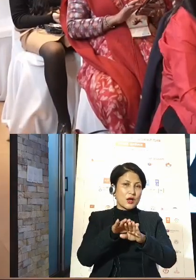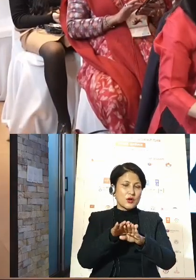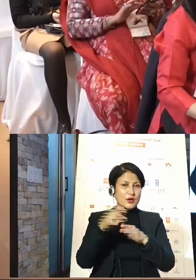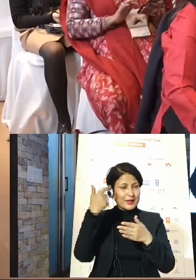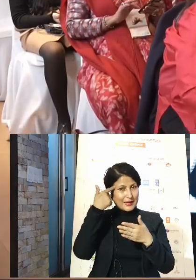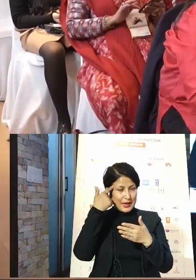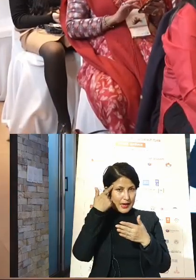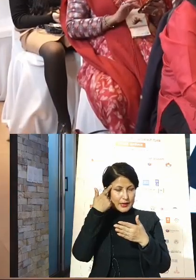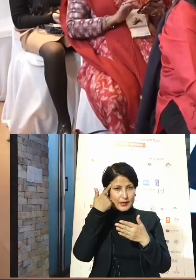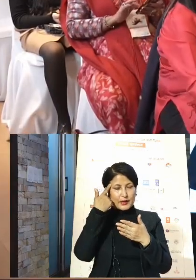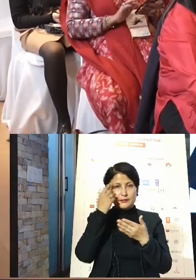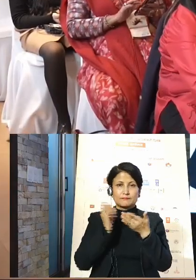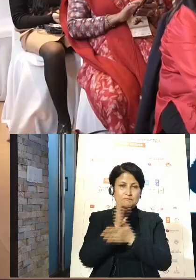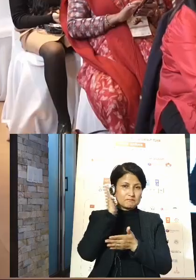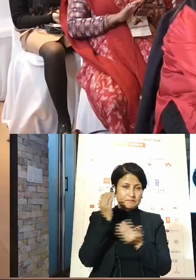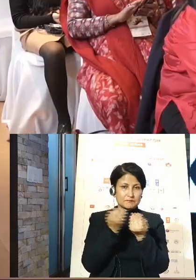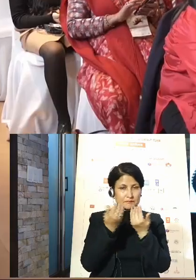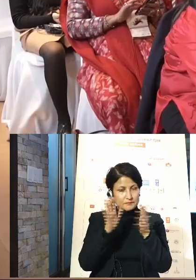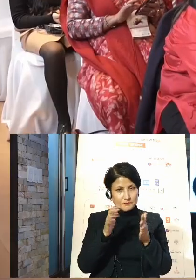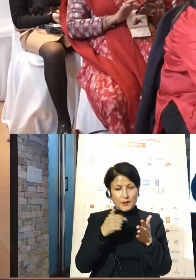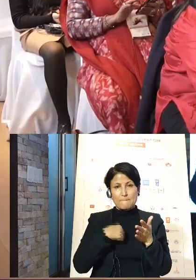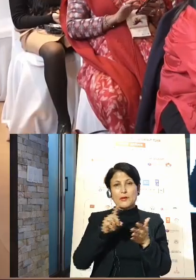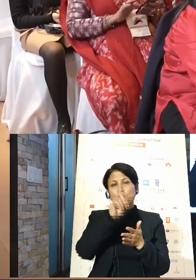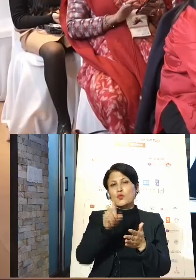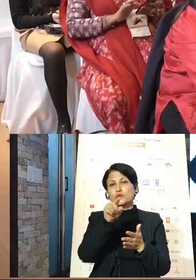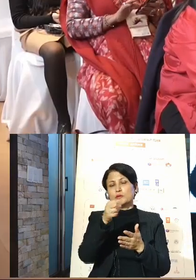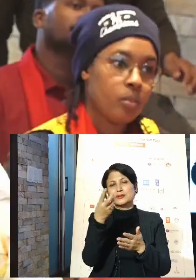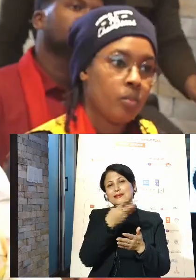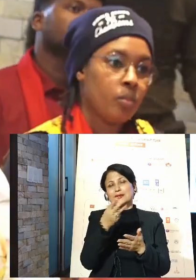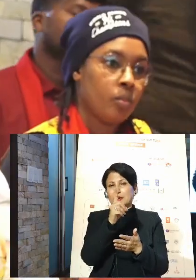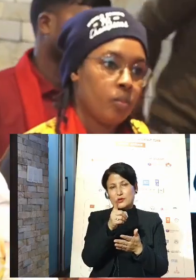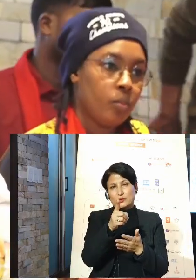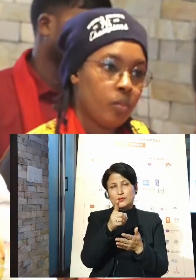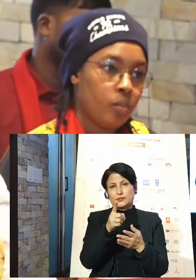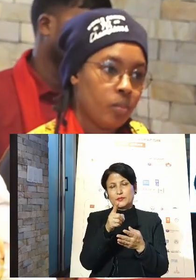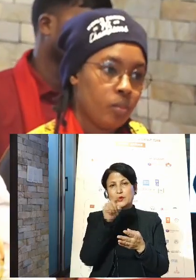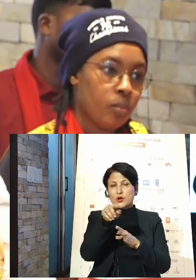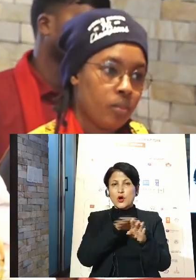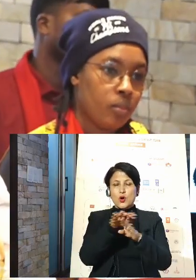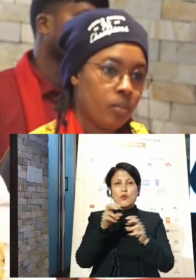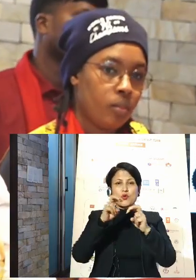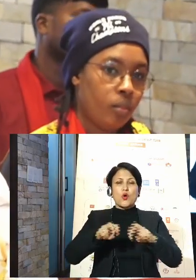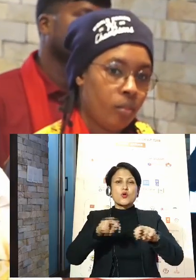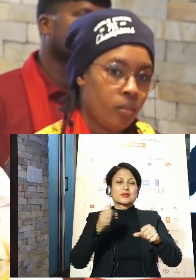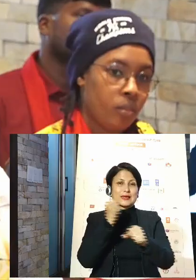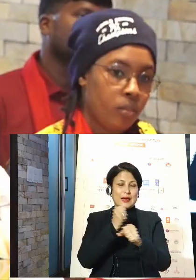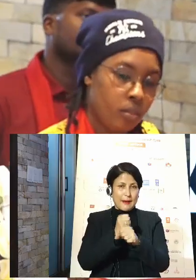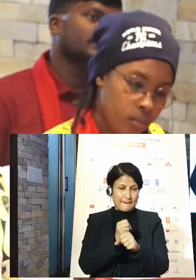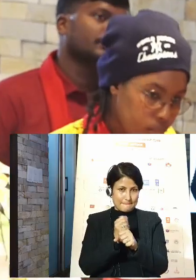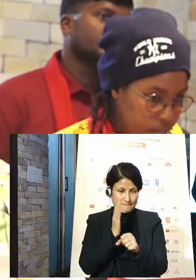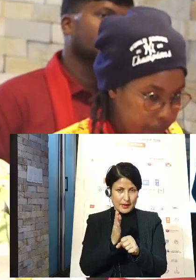that. My question is actually to the three of you, because I think your research and your work has been